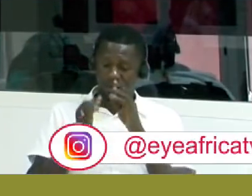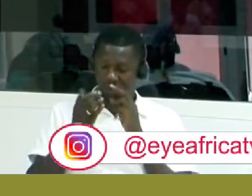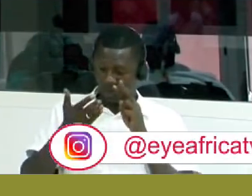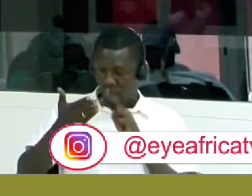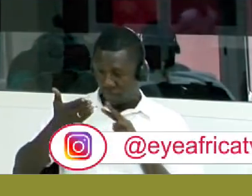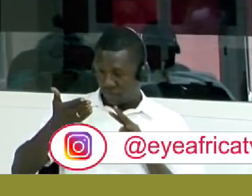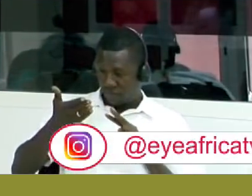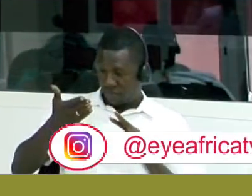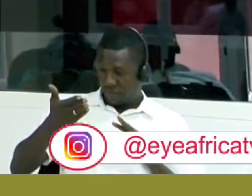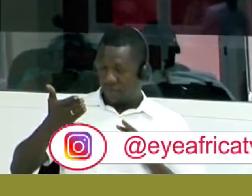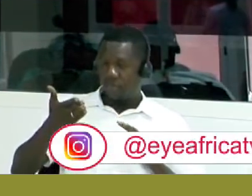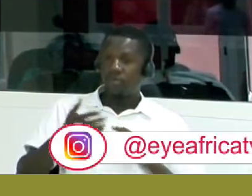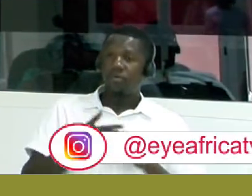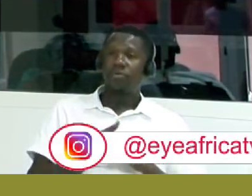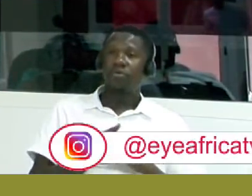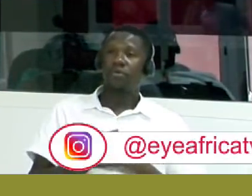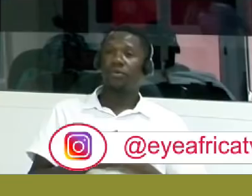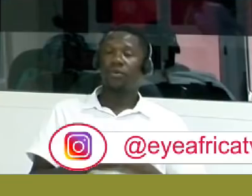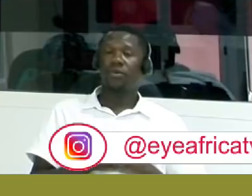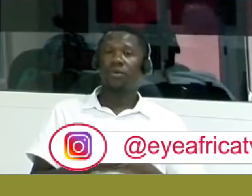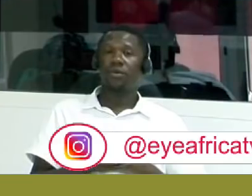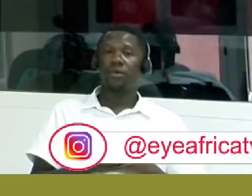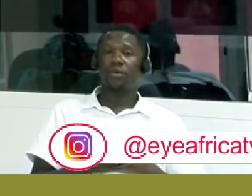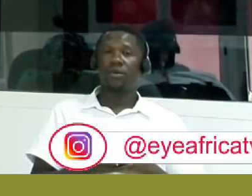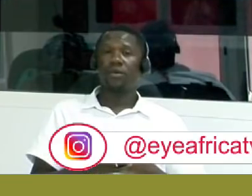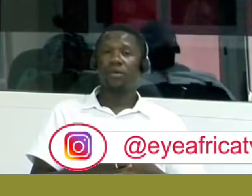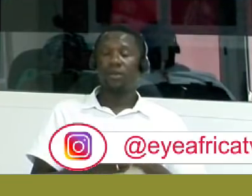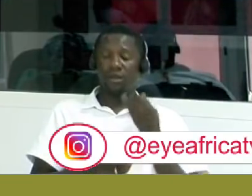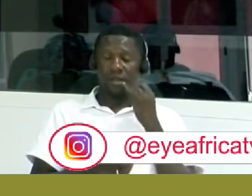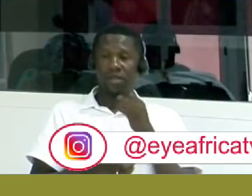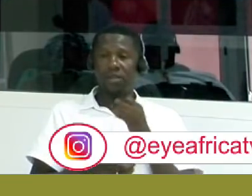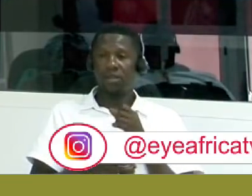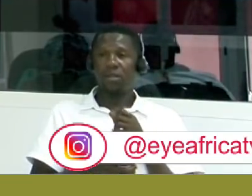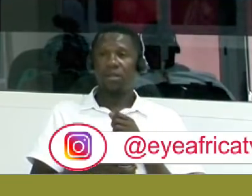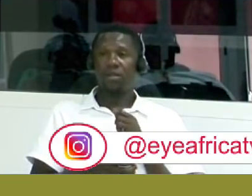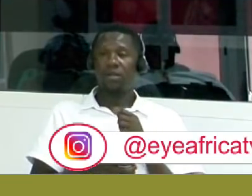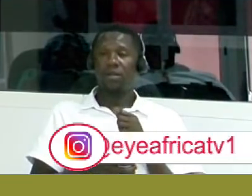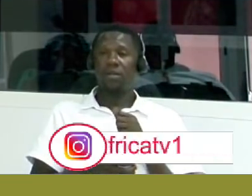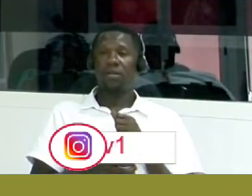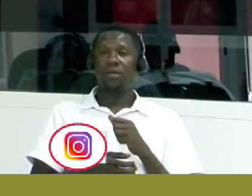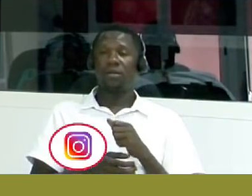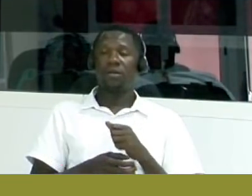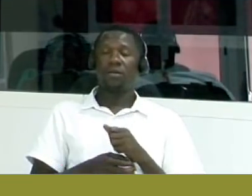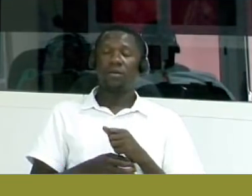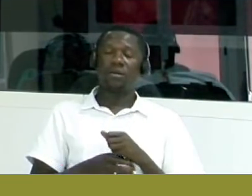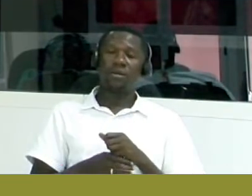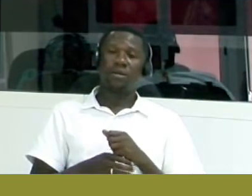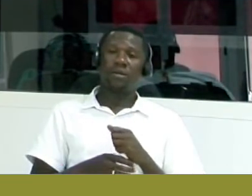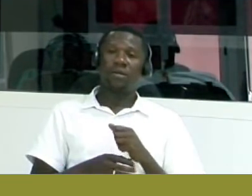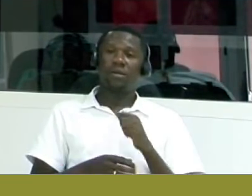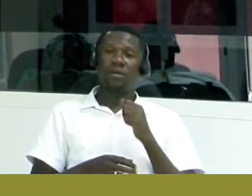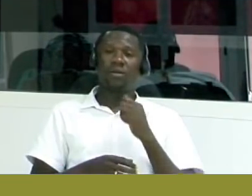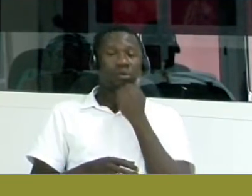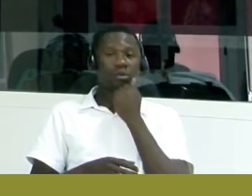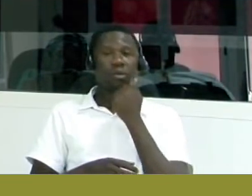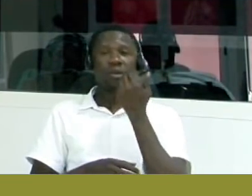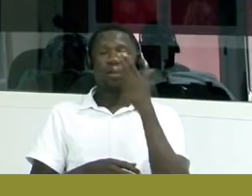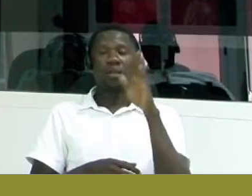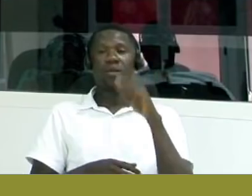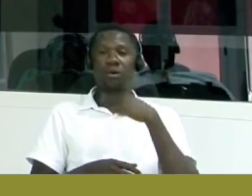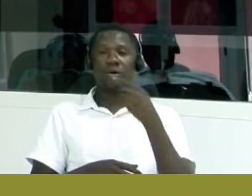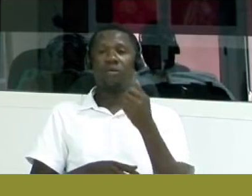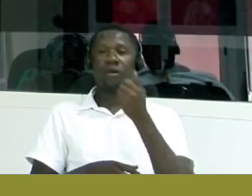at it. It is Exhibit 10 of Exhibit